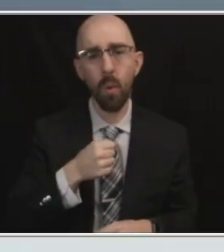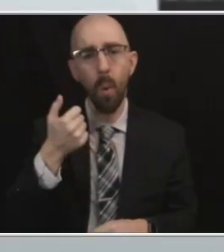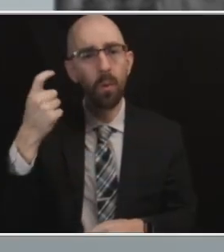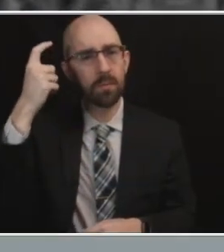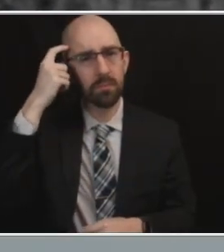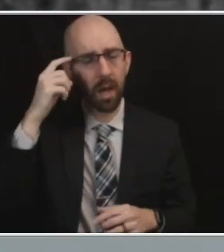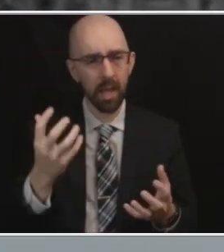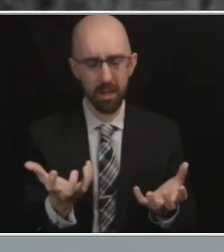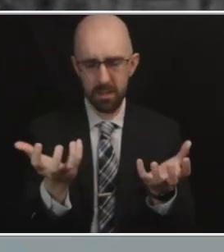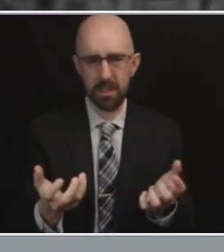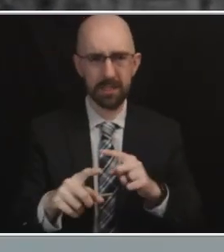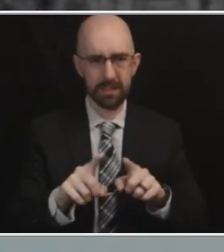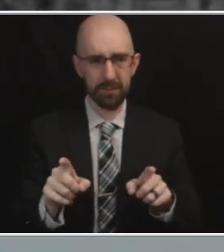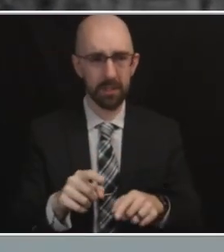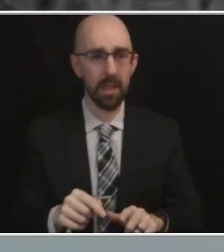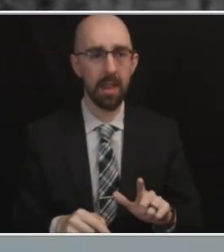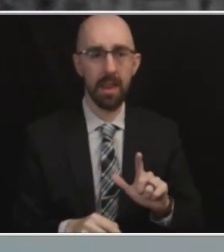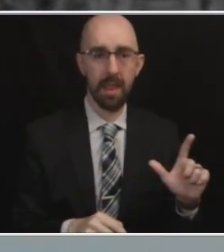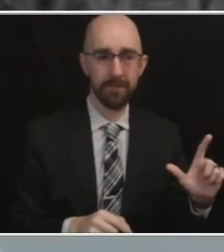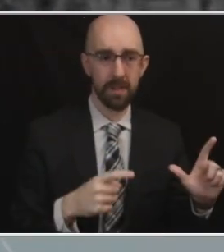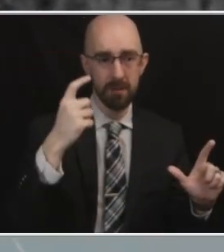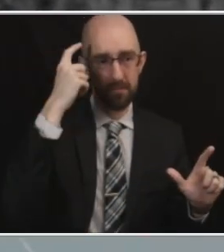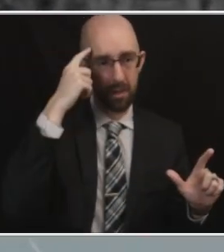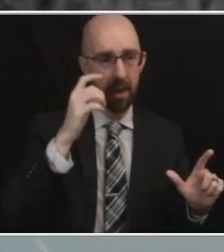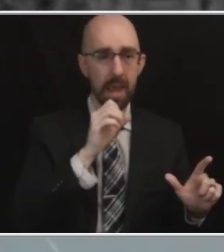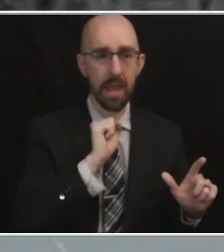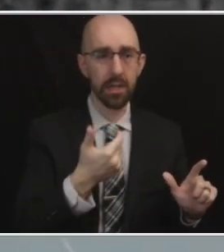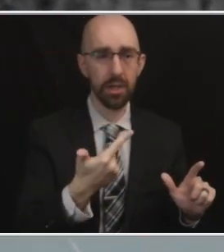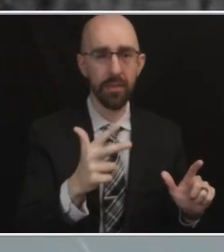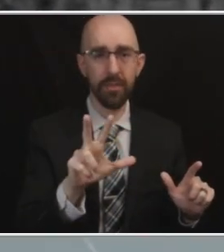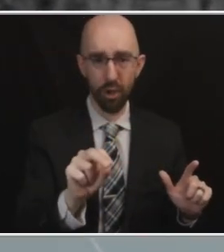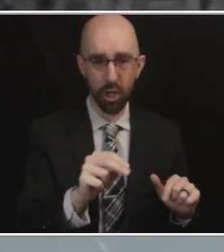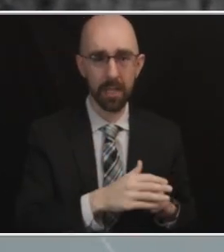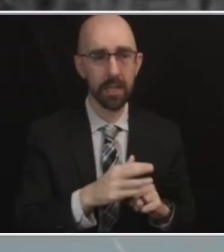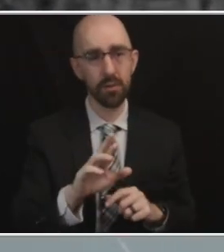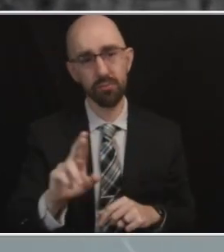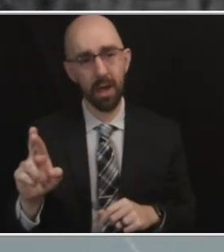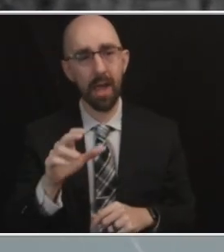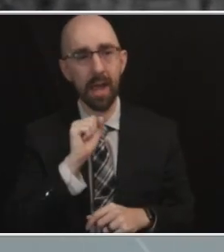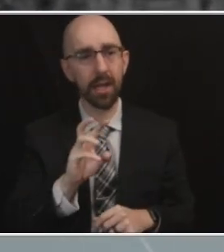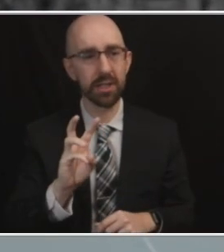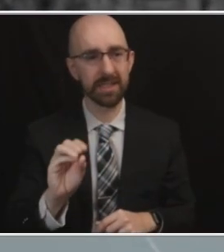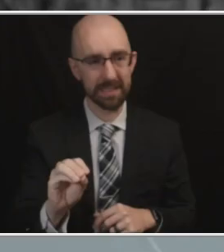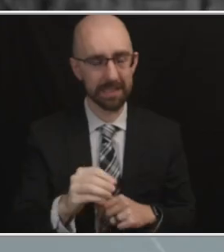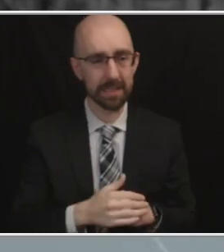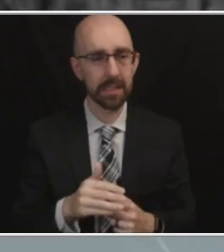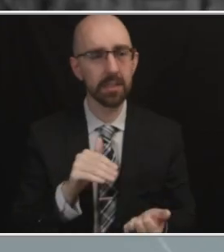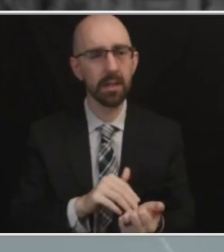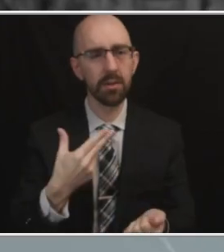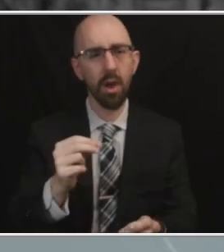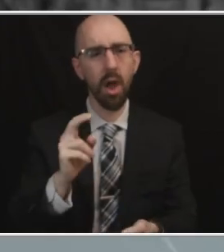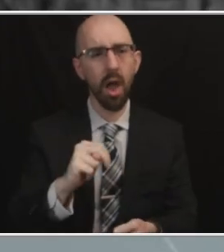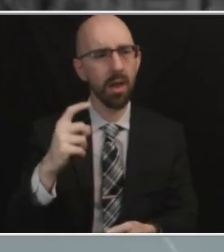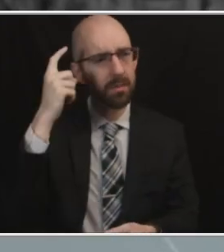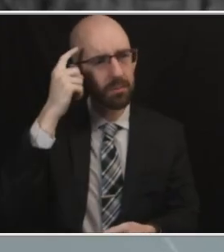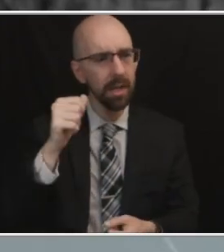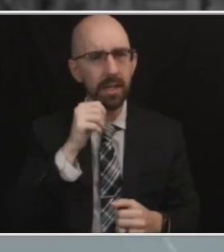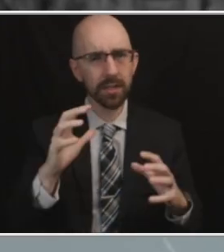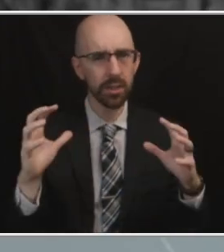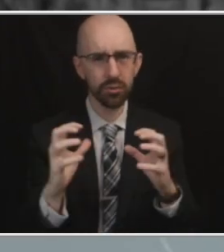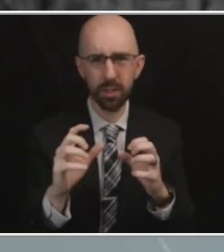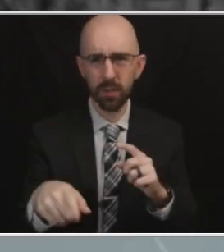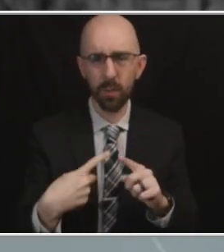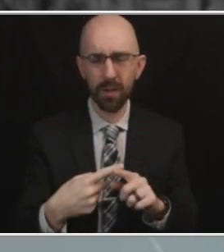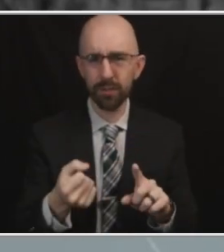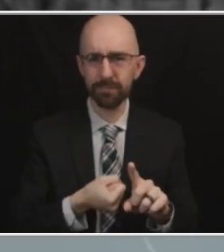is what your brain looks like at age 30, and on the right at age 60. Dr. Hahn, the brain doesn't shrink when you hit a certain age. It's a